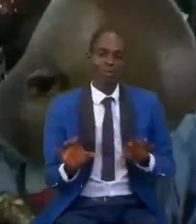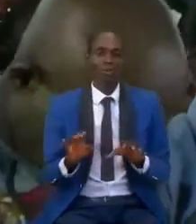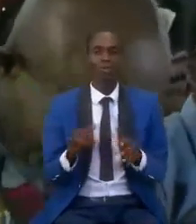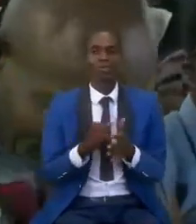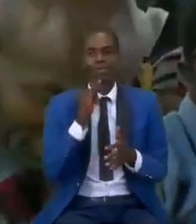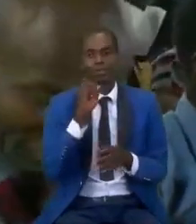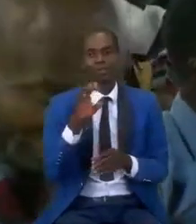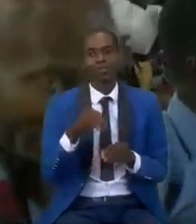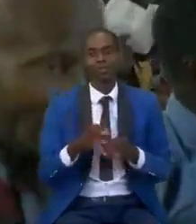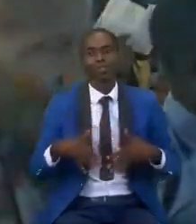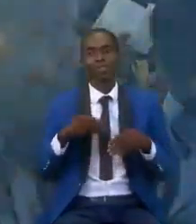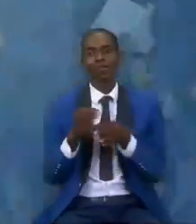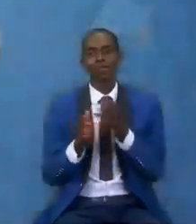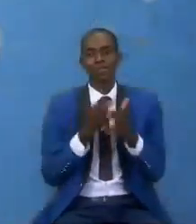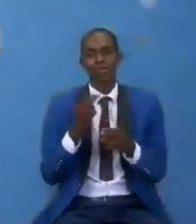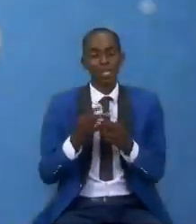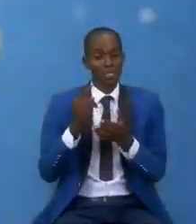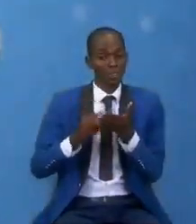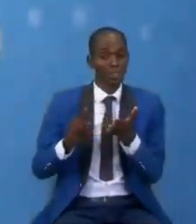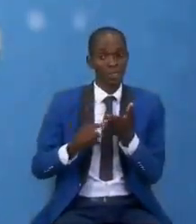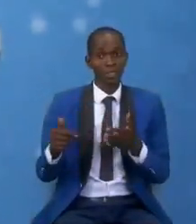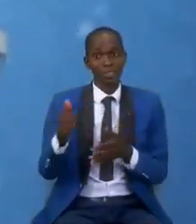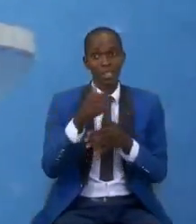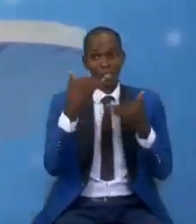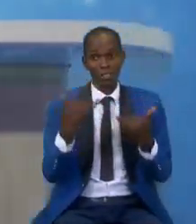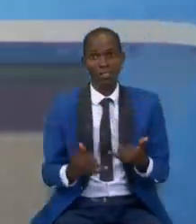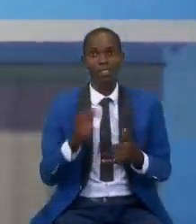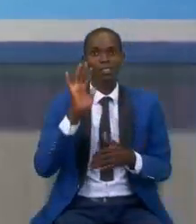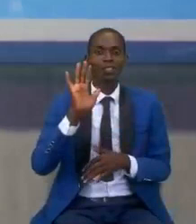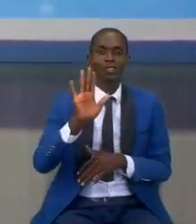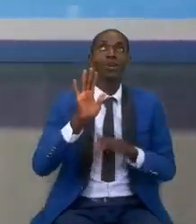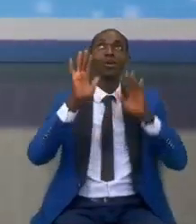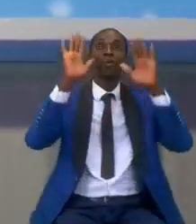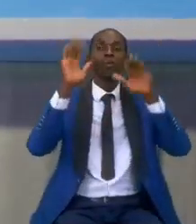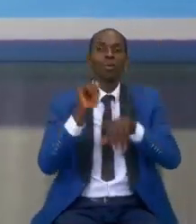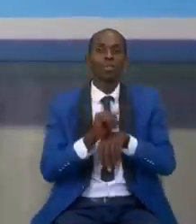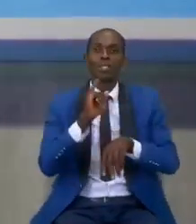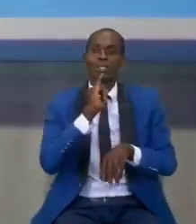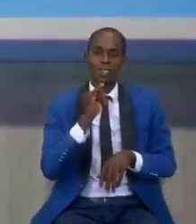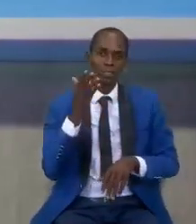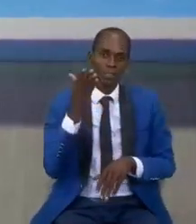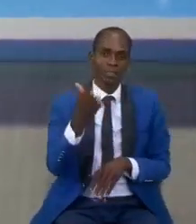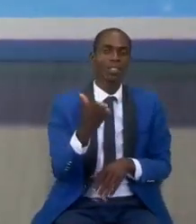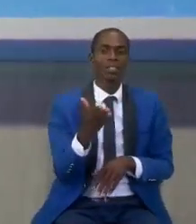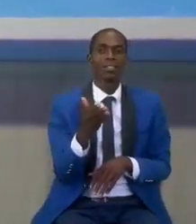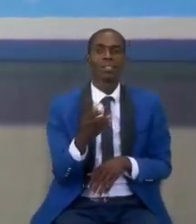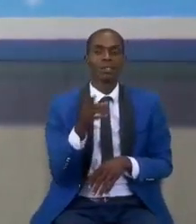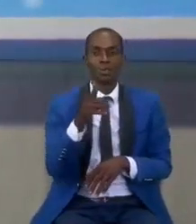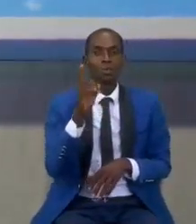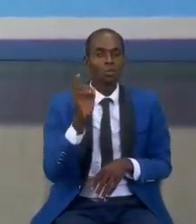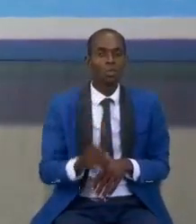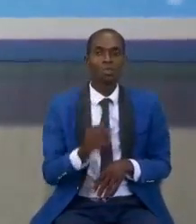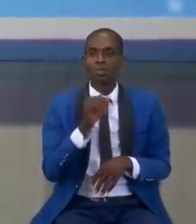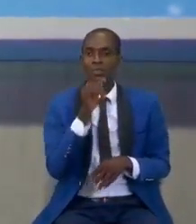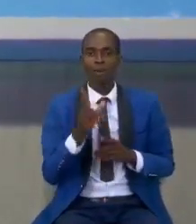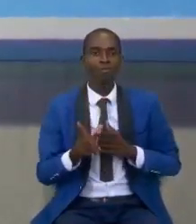miracle is there. You must not, run away. Remember, Elijah told the servant,